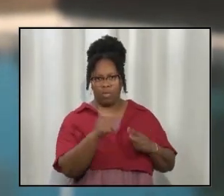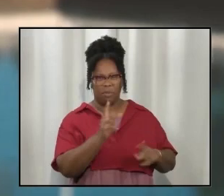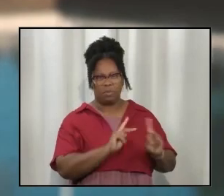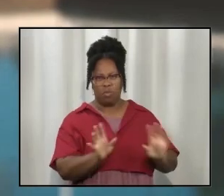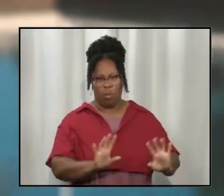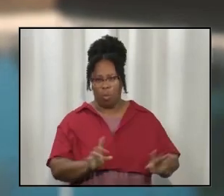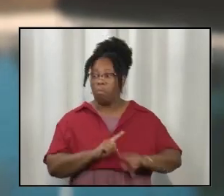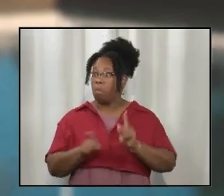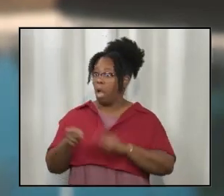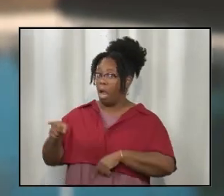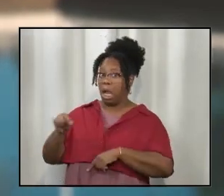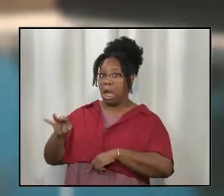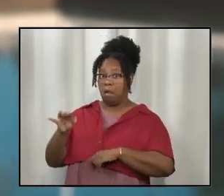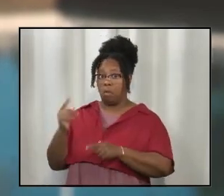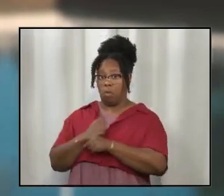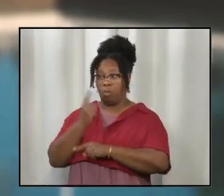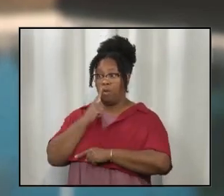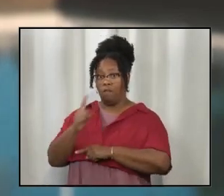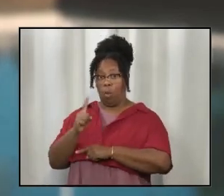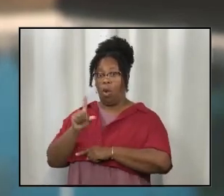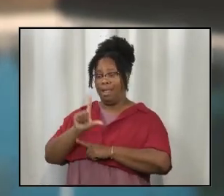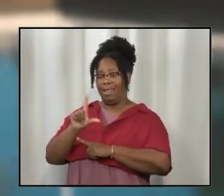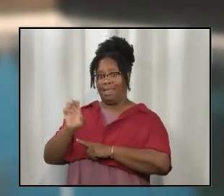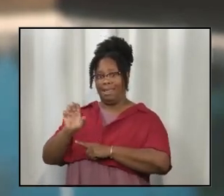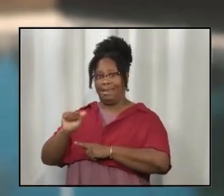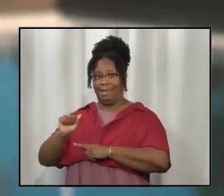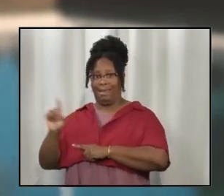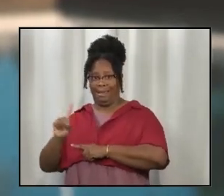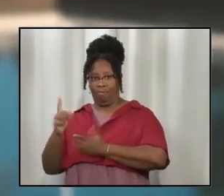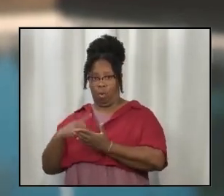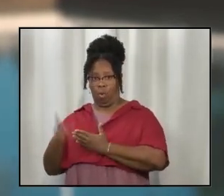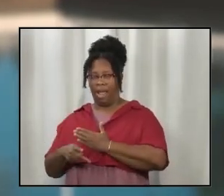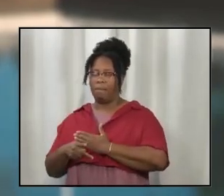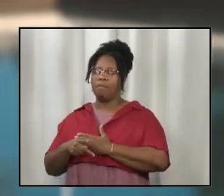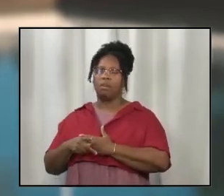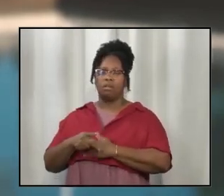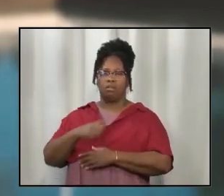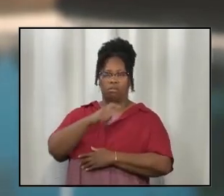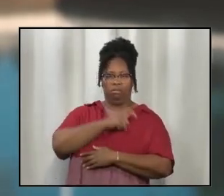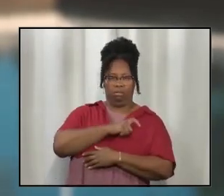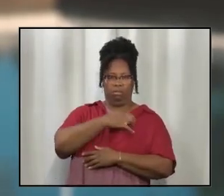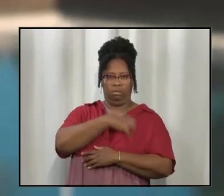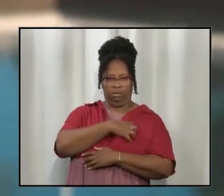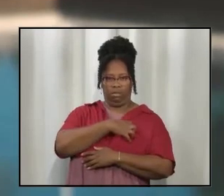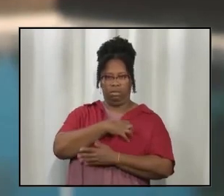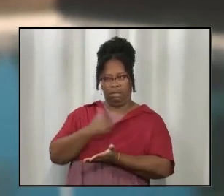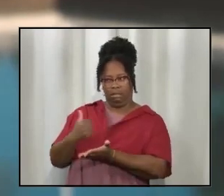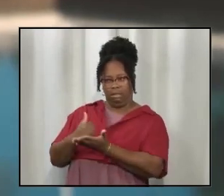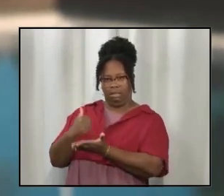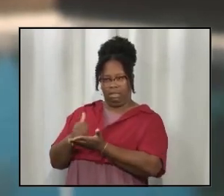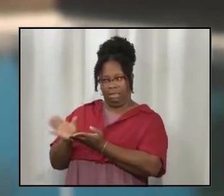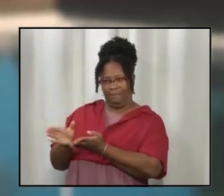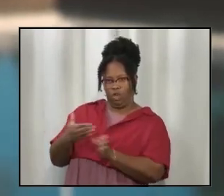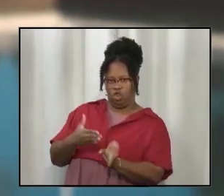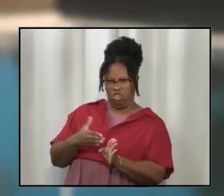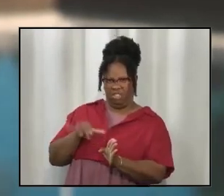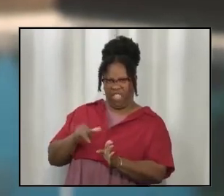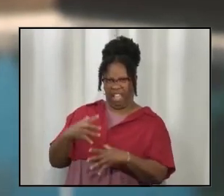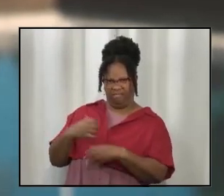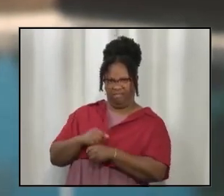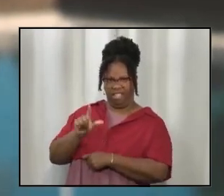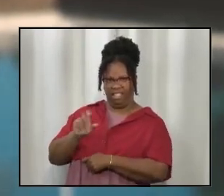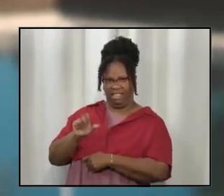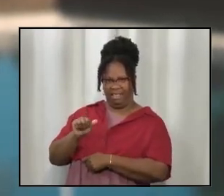LEAD program, which stands for Law Enforcement Assisted Diversion, we connect them to a social worker right there from the street level